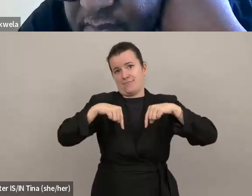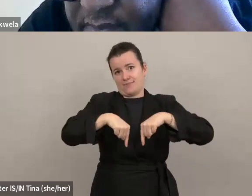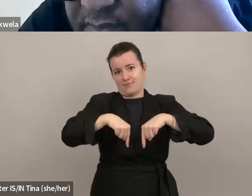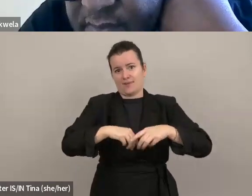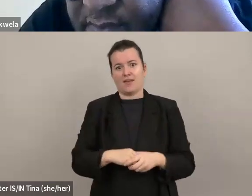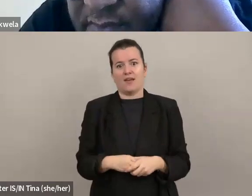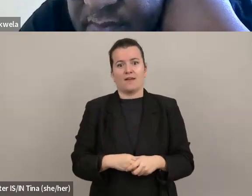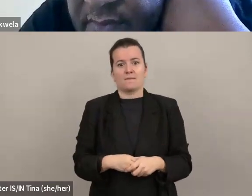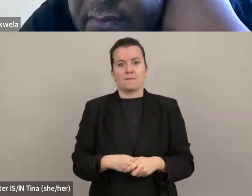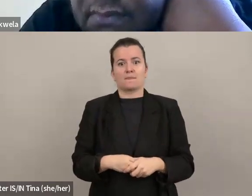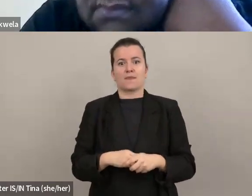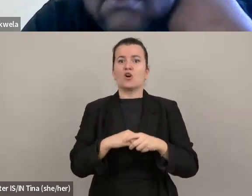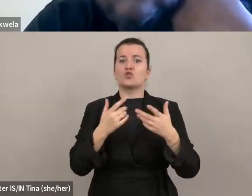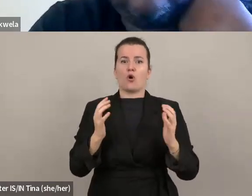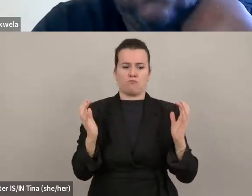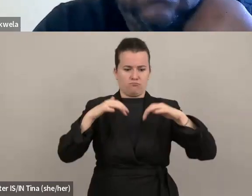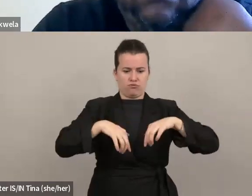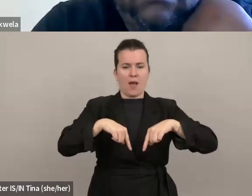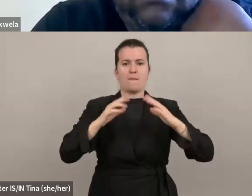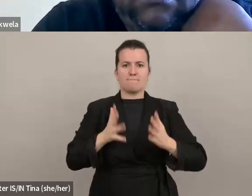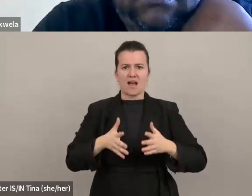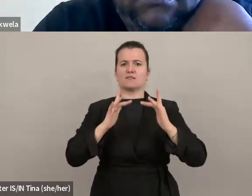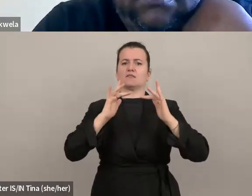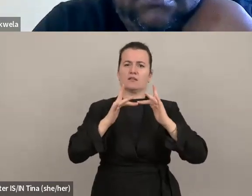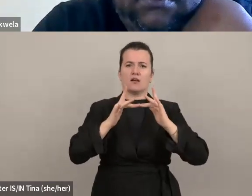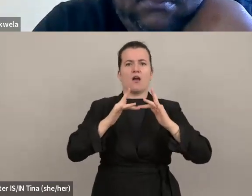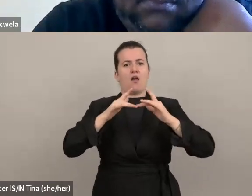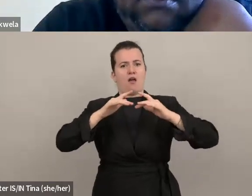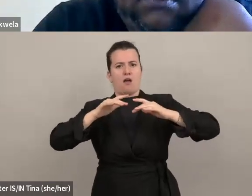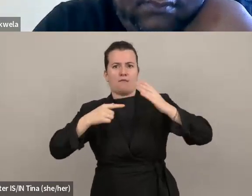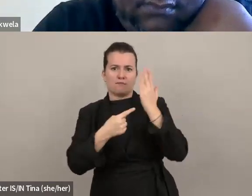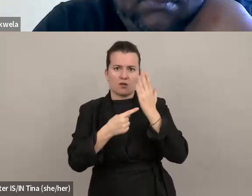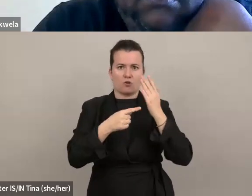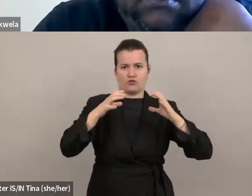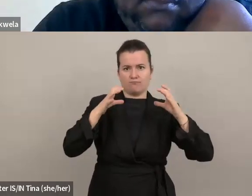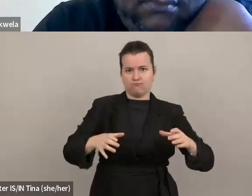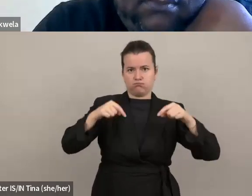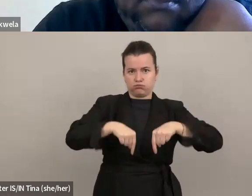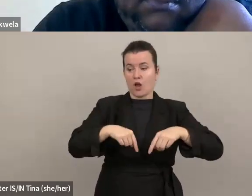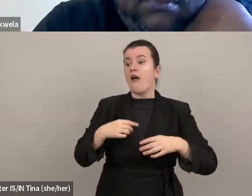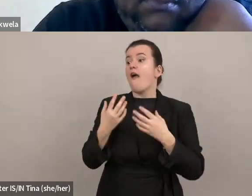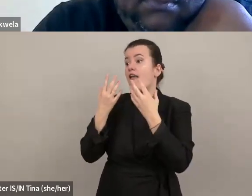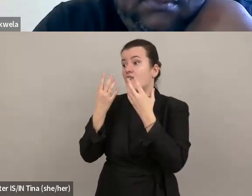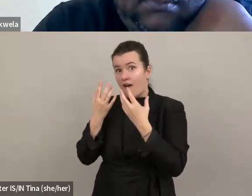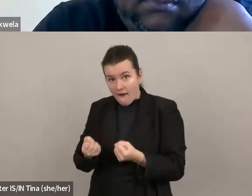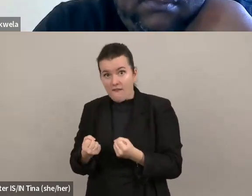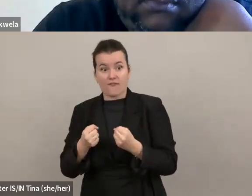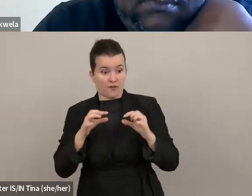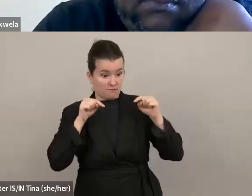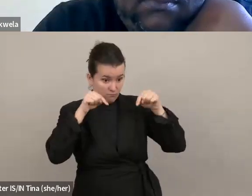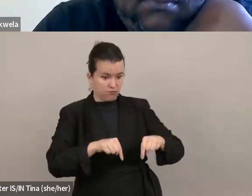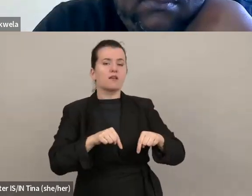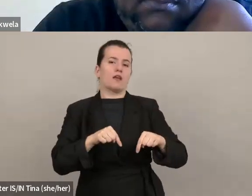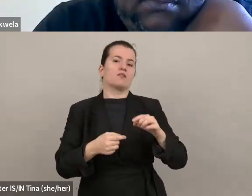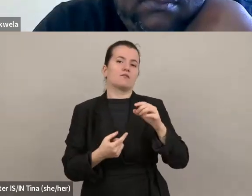for digital infrastructures to really be part of society, be part of job